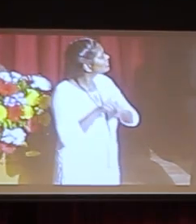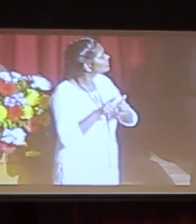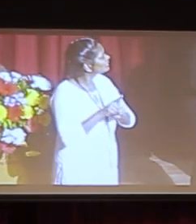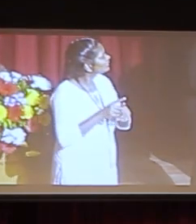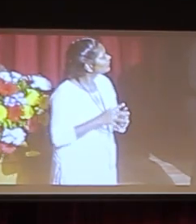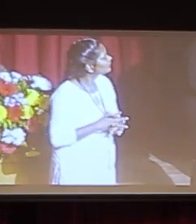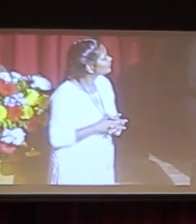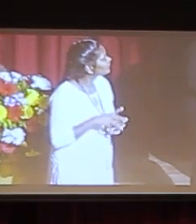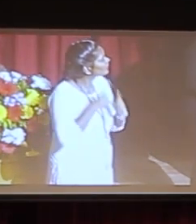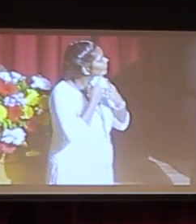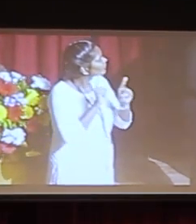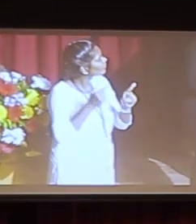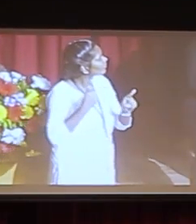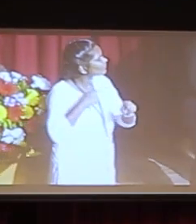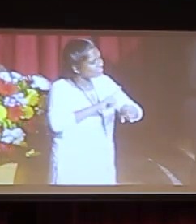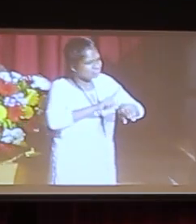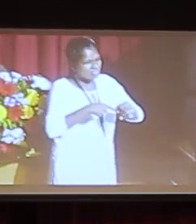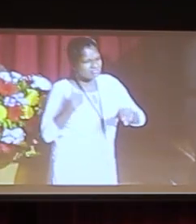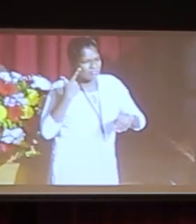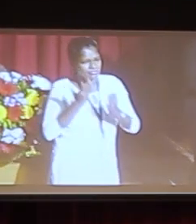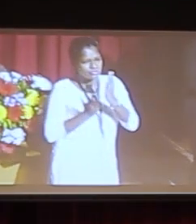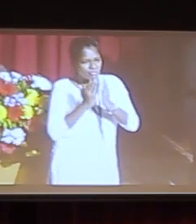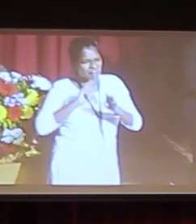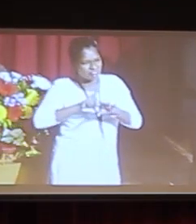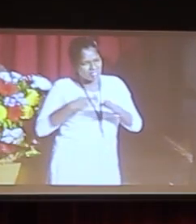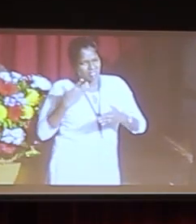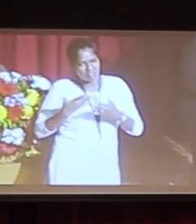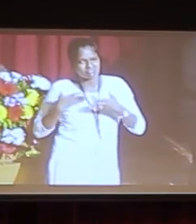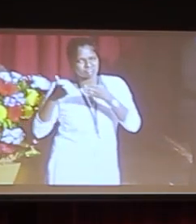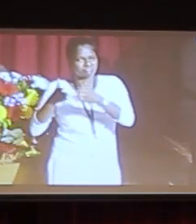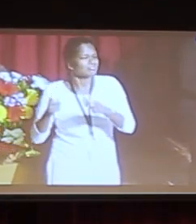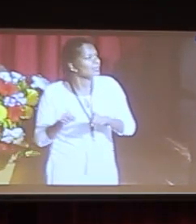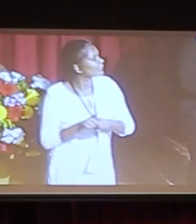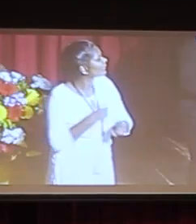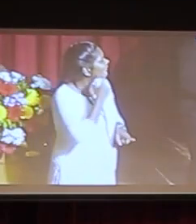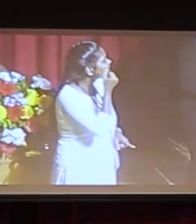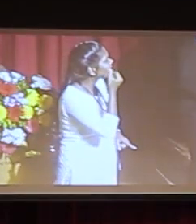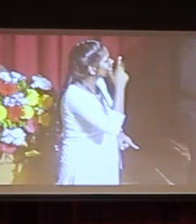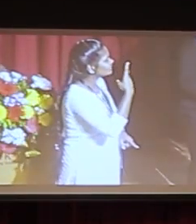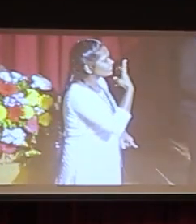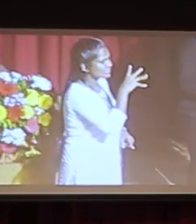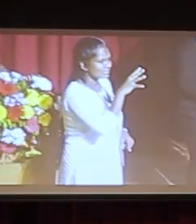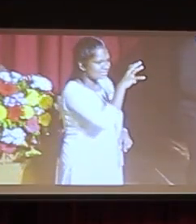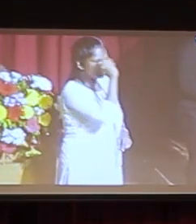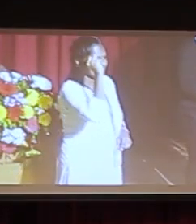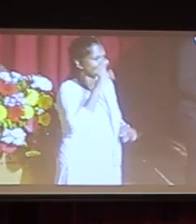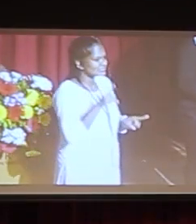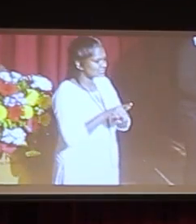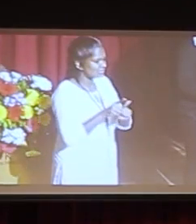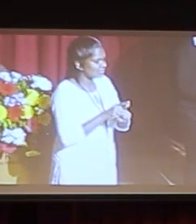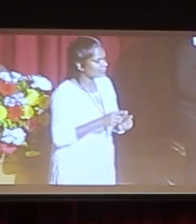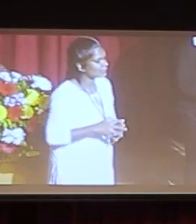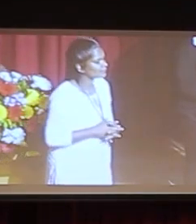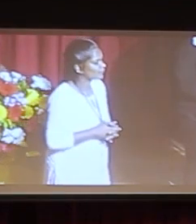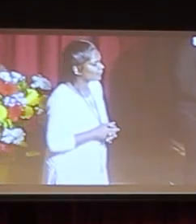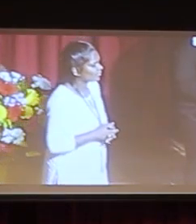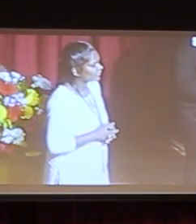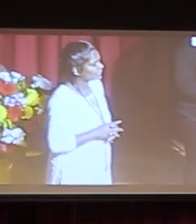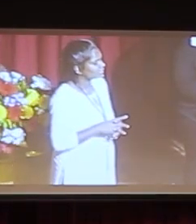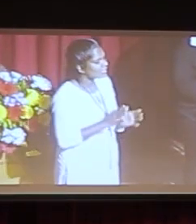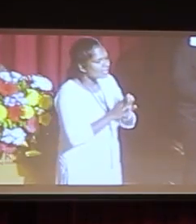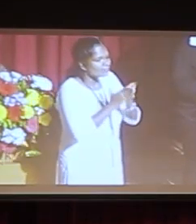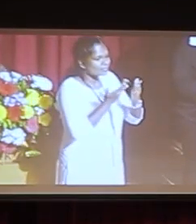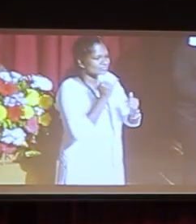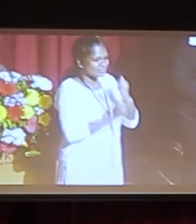to go to school." By the description, I can easily understand that this image is taken from a comic book.